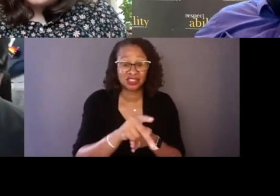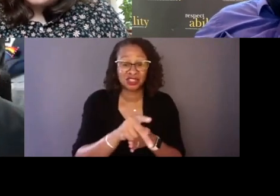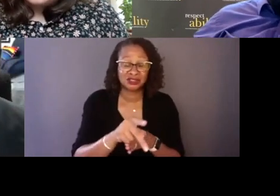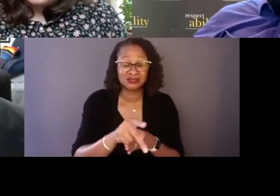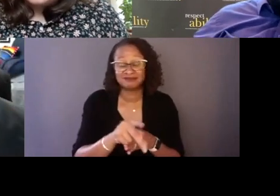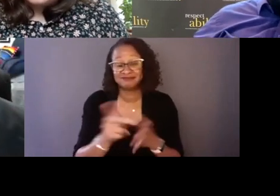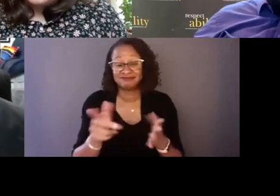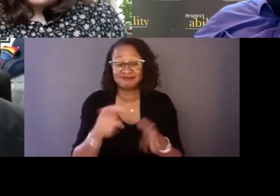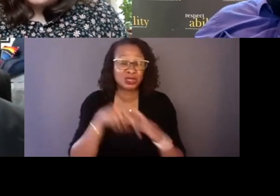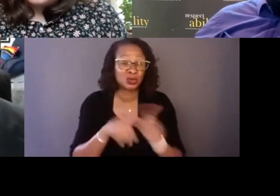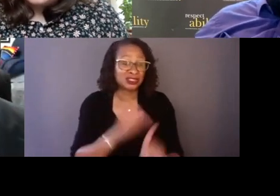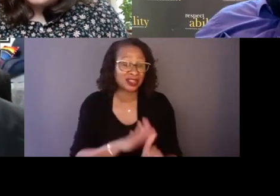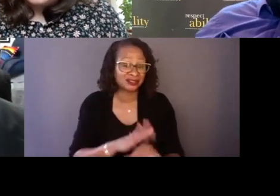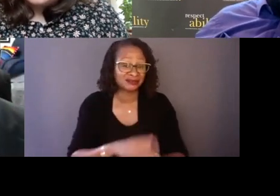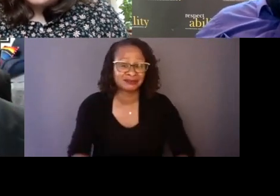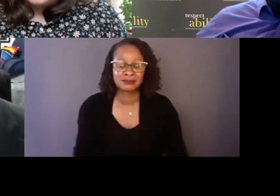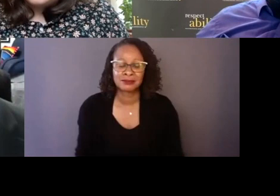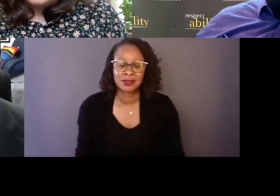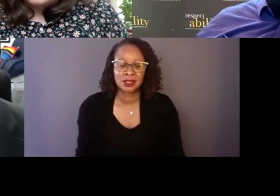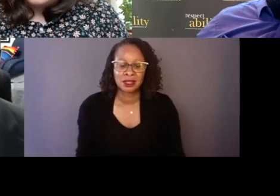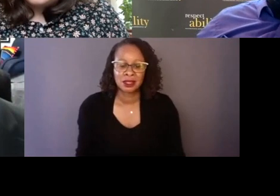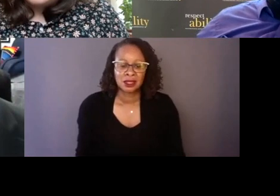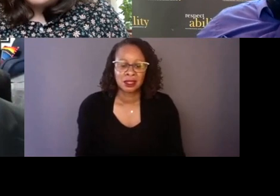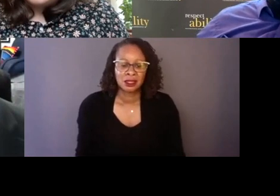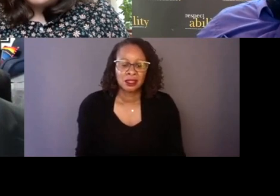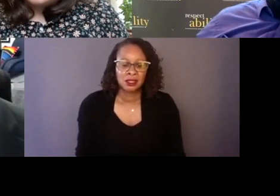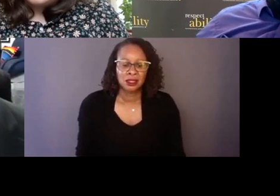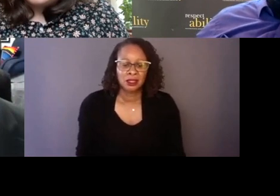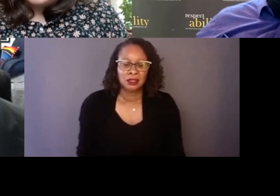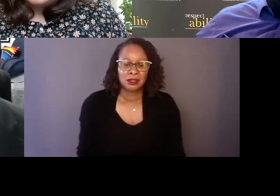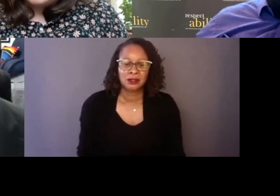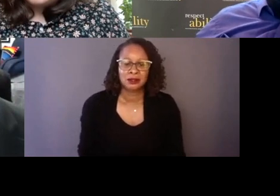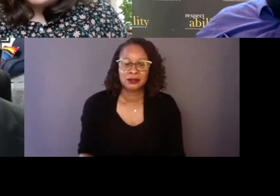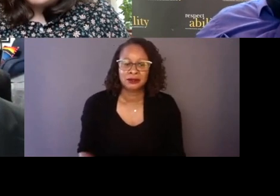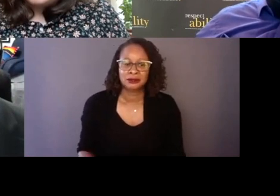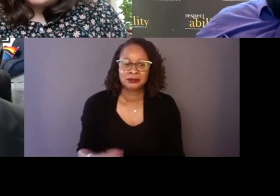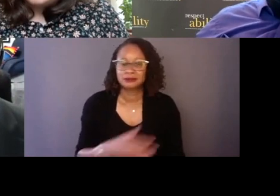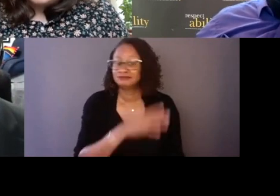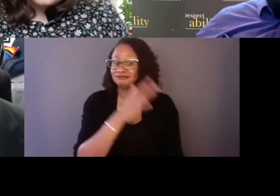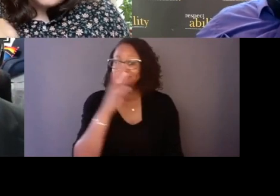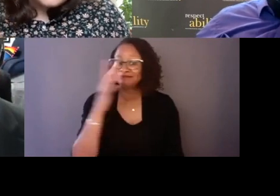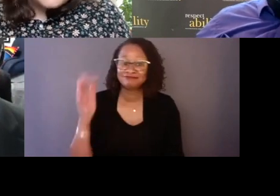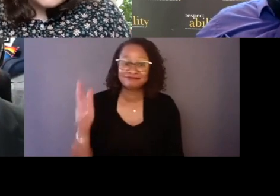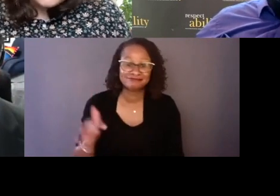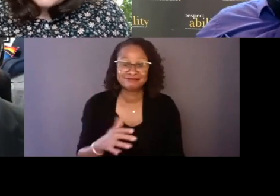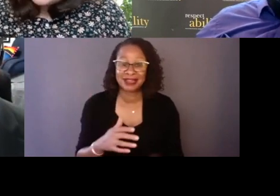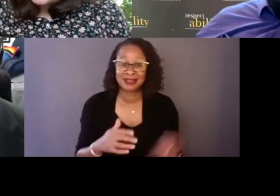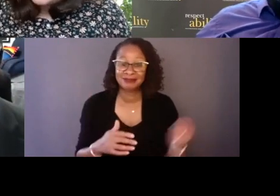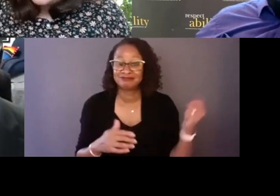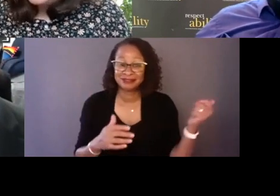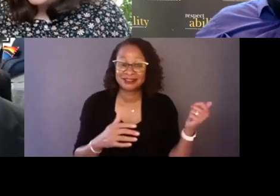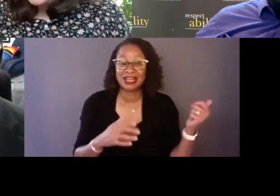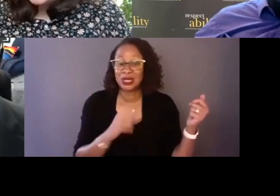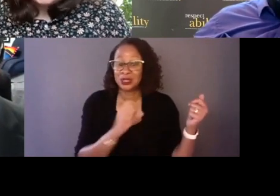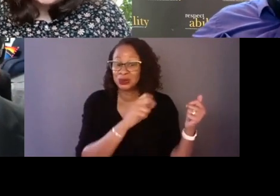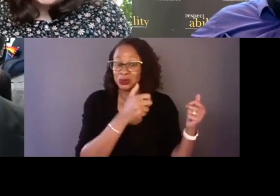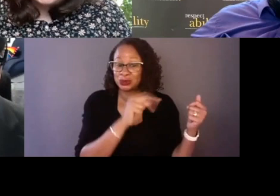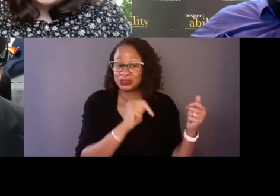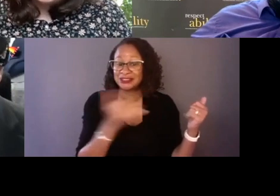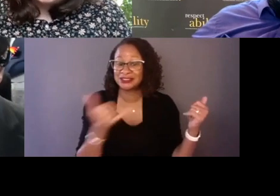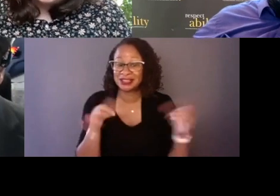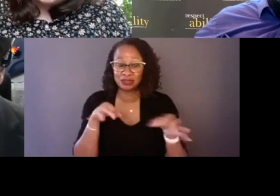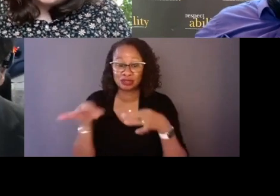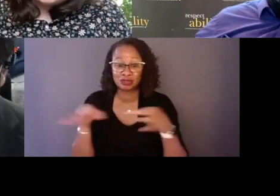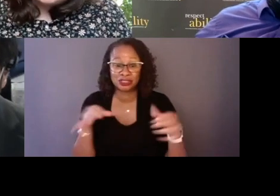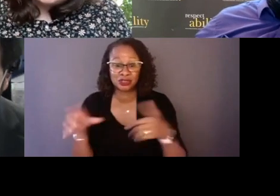so in our order of rotation, I would normally be starting with Susan now, but because I'd directed these questions first and